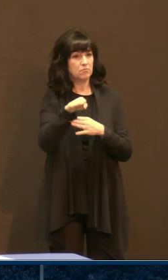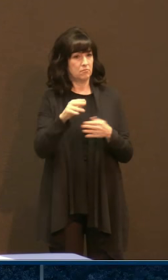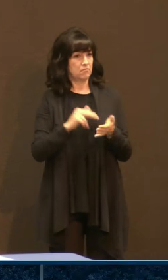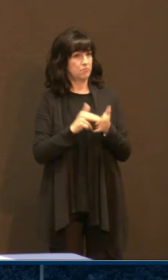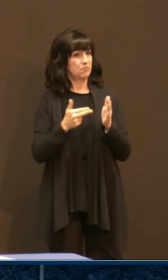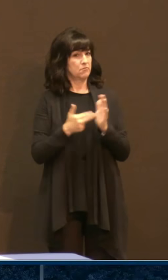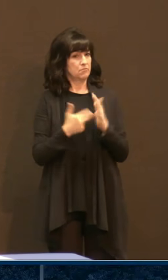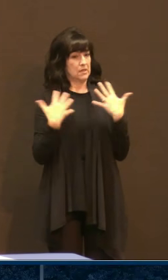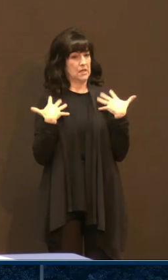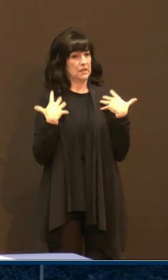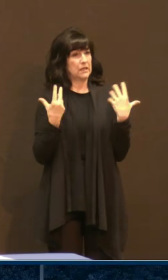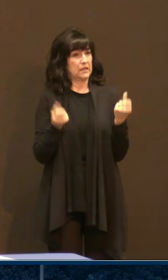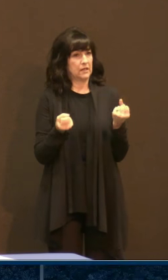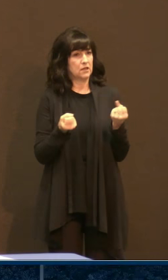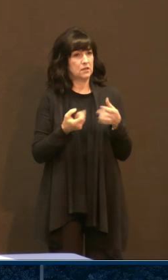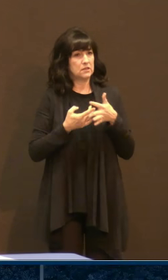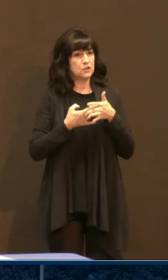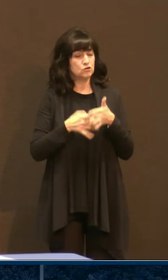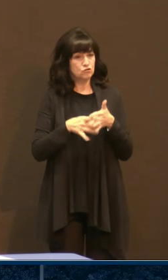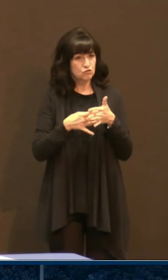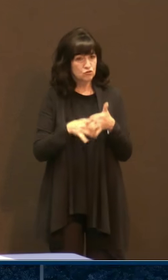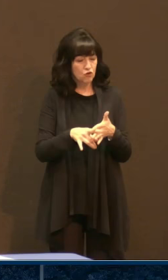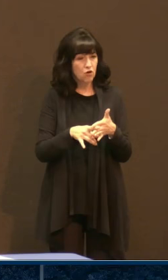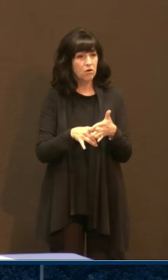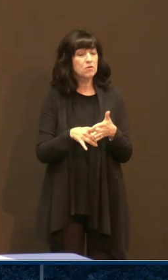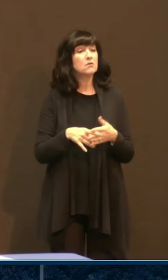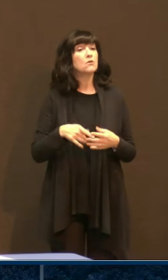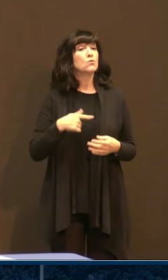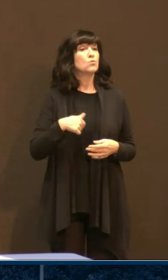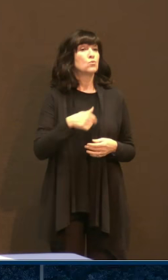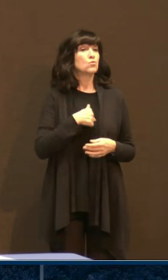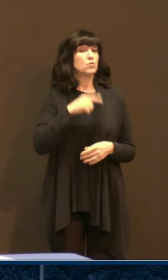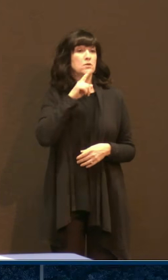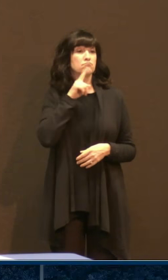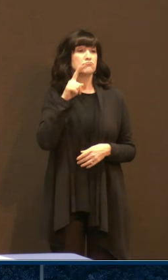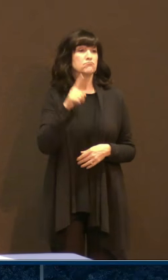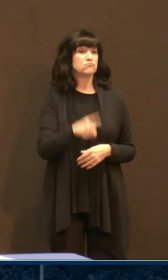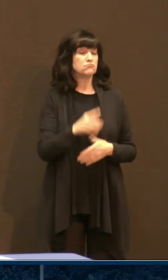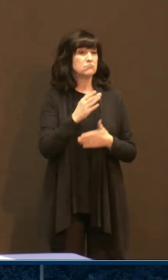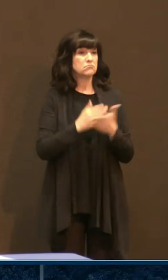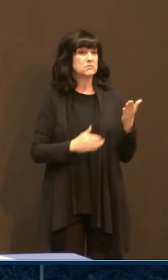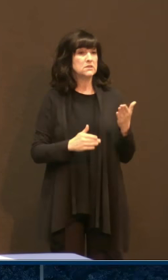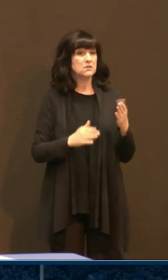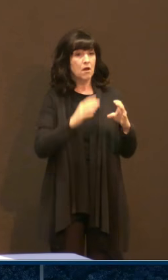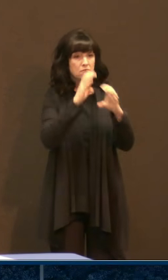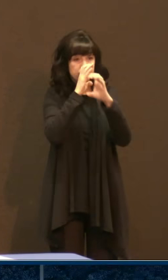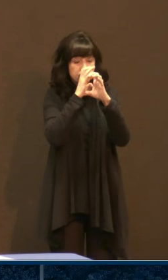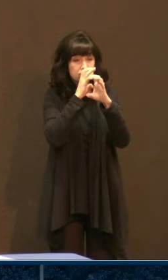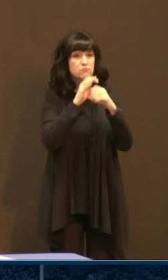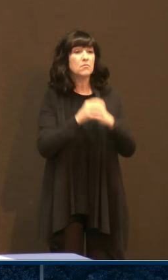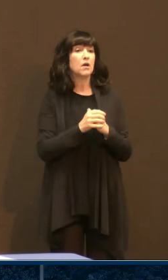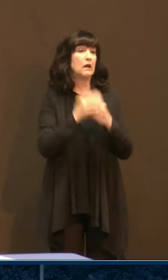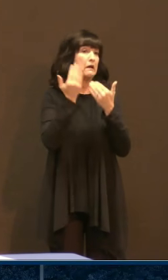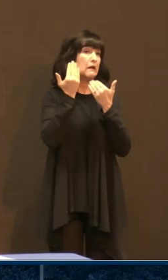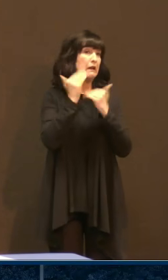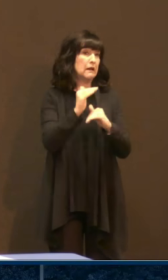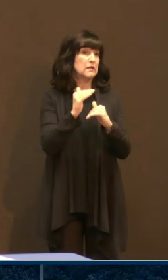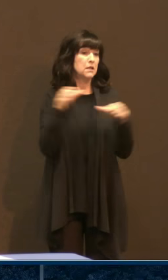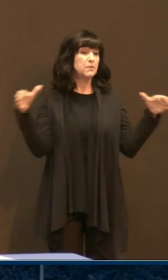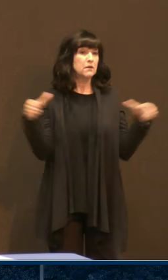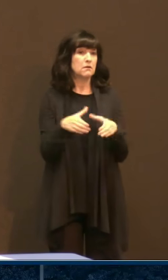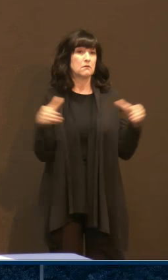that we've taken to impose restrictions to movement and large gatherings has helped with respect